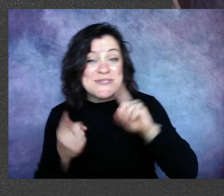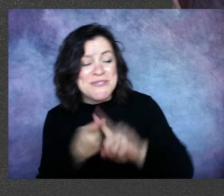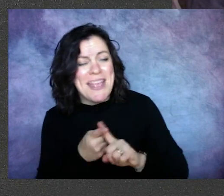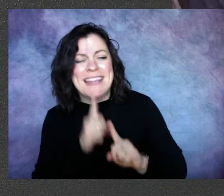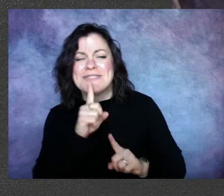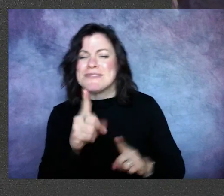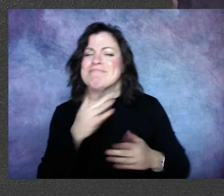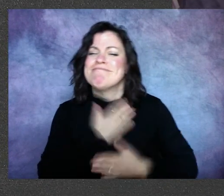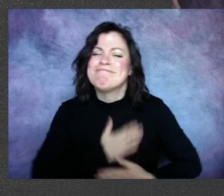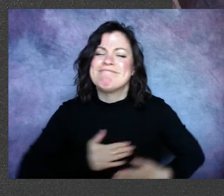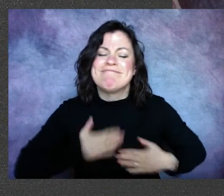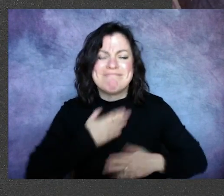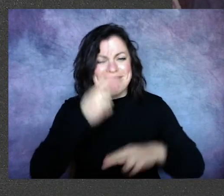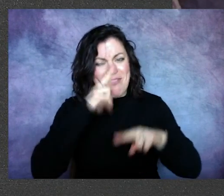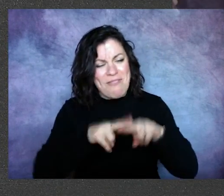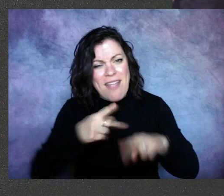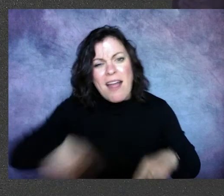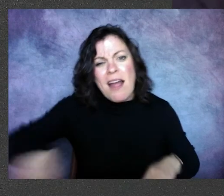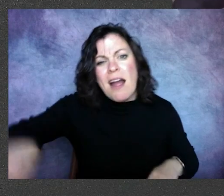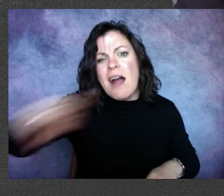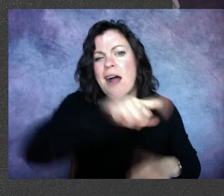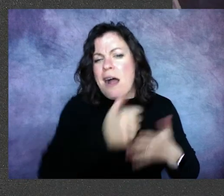PBS friends are so fun.